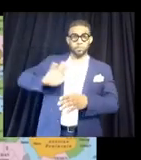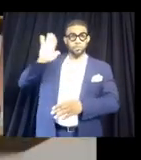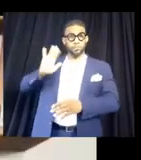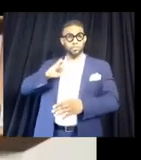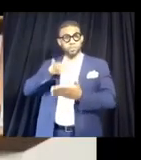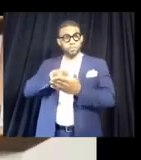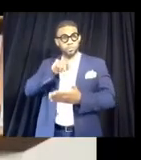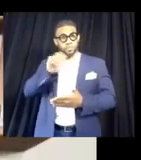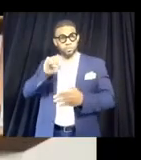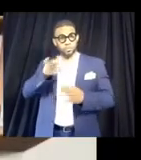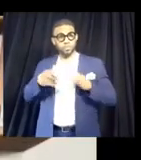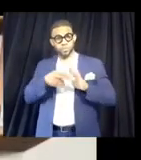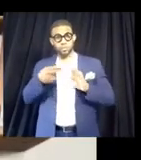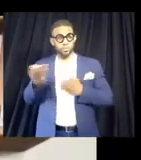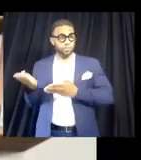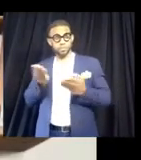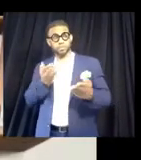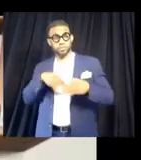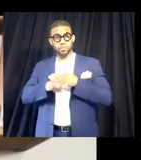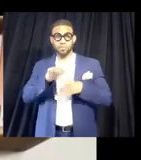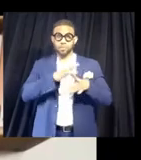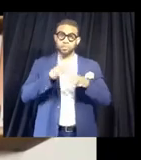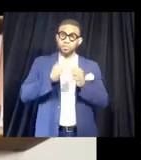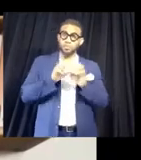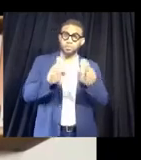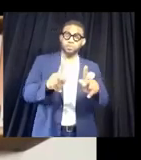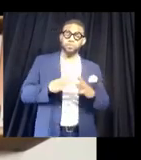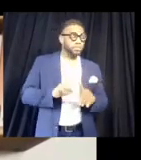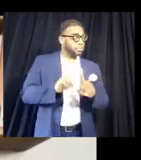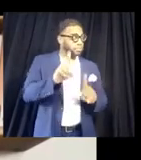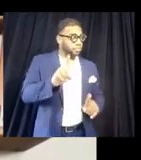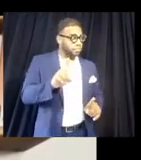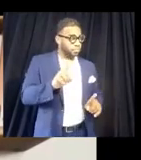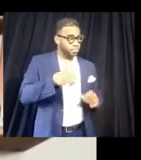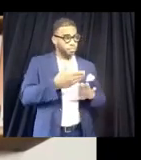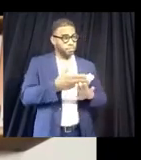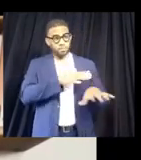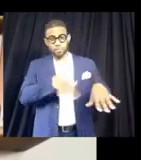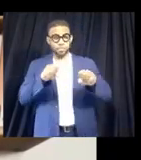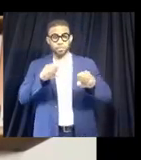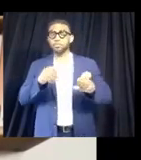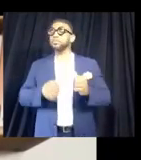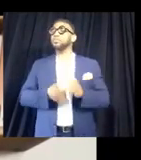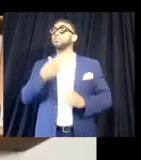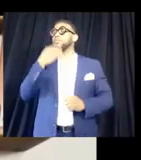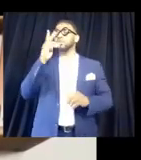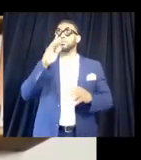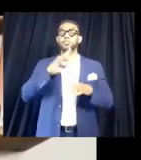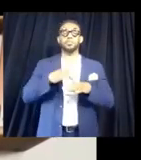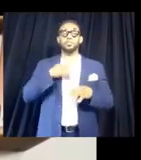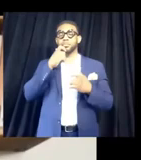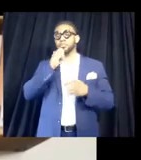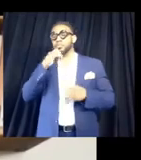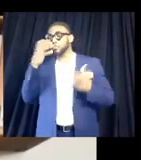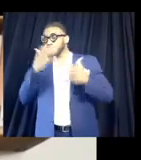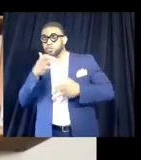ancestors. Our middle-class status afforded us entrance into spaces with opportunities, but in these predominantly white spaces, my